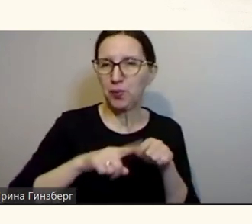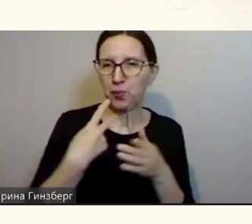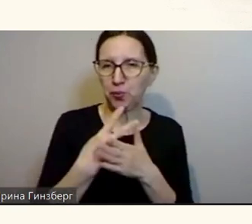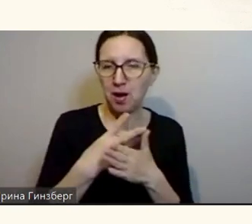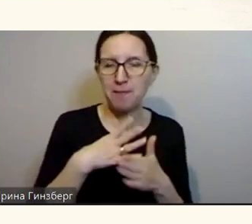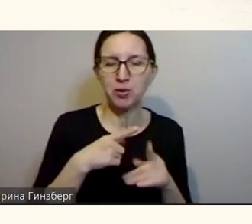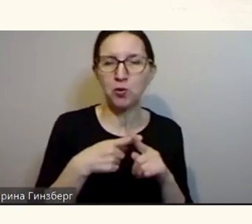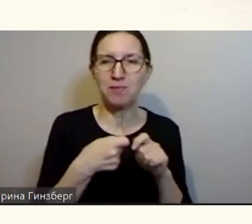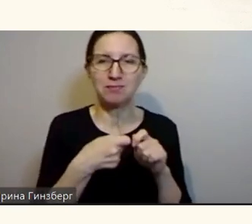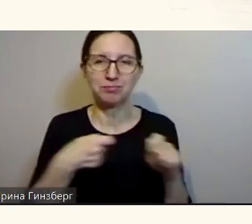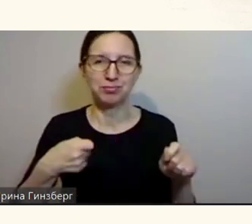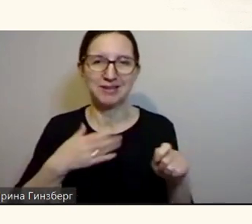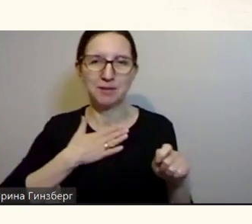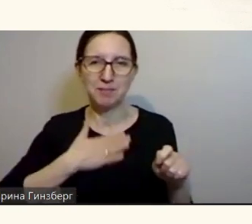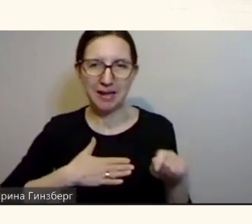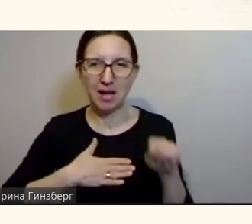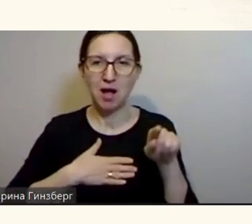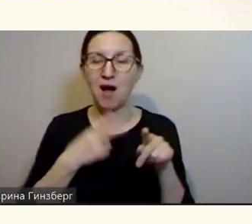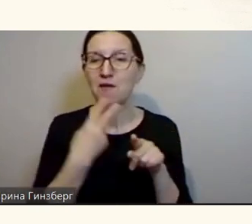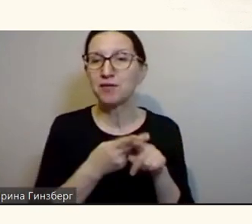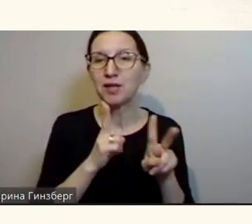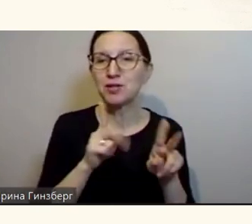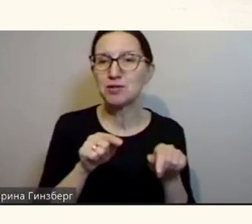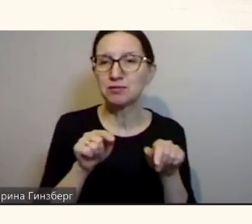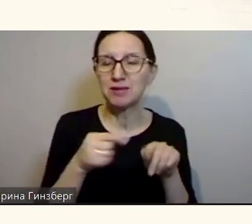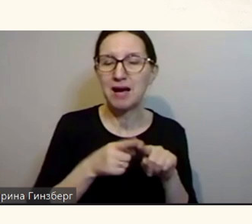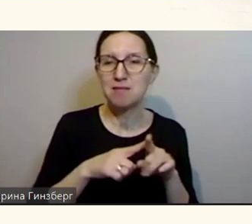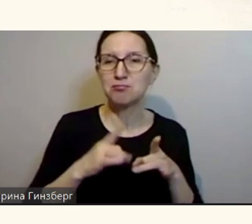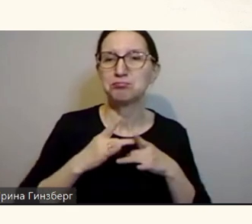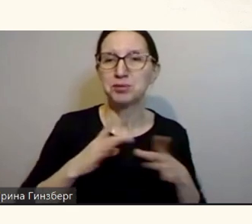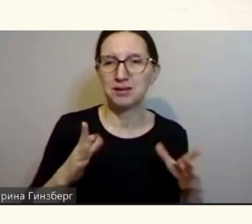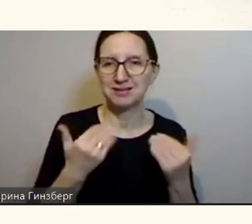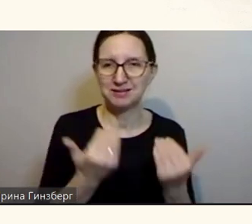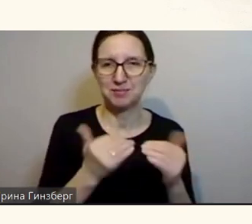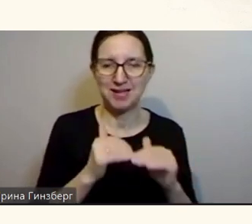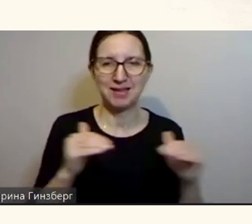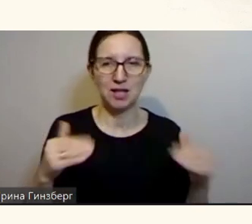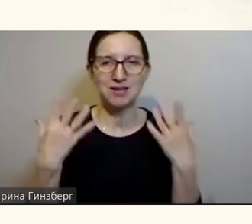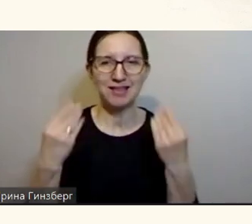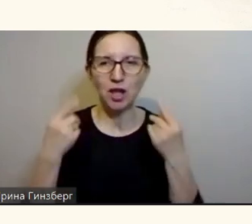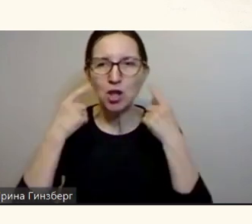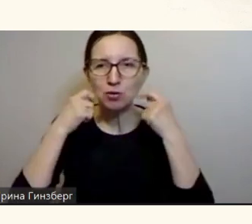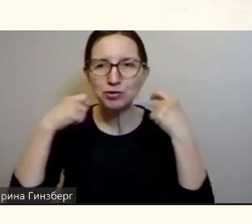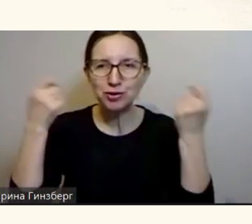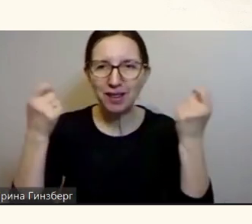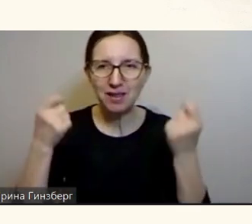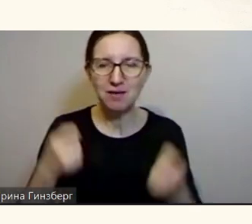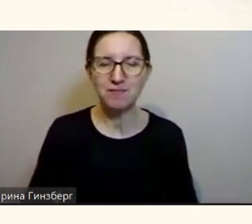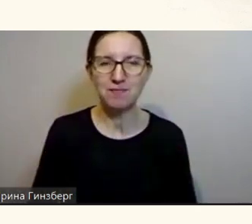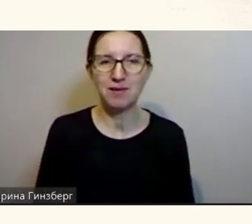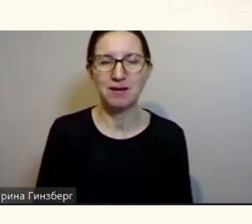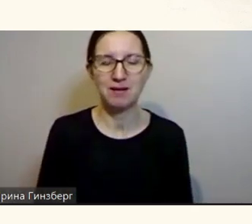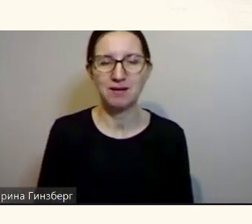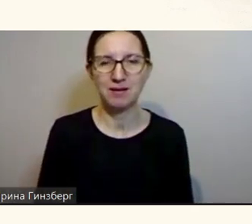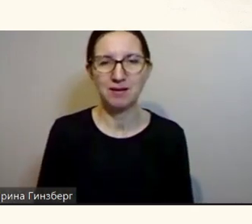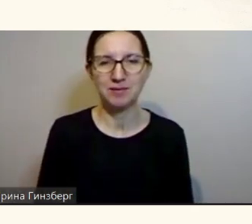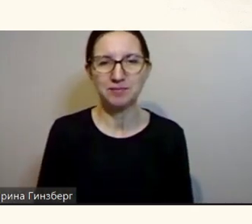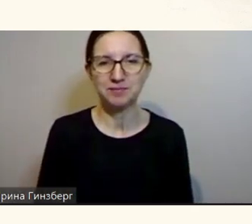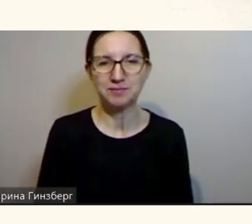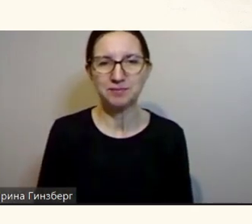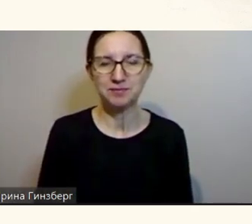so then this 23-minute edit at that time was edited onto a Betacam